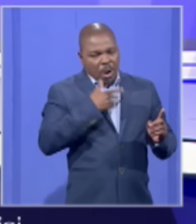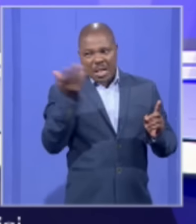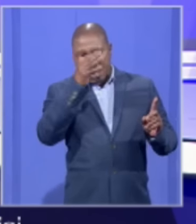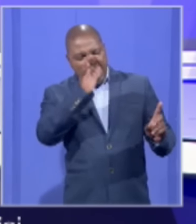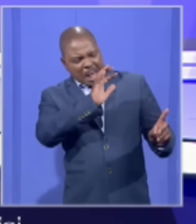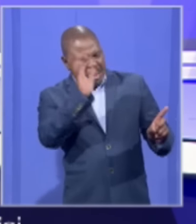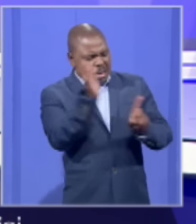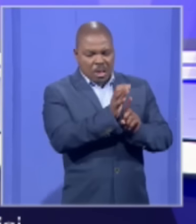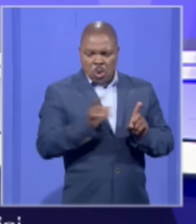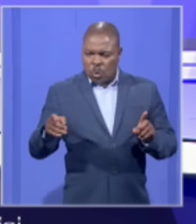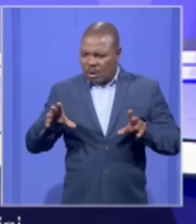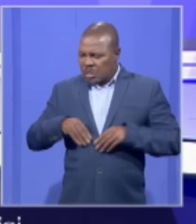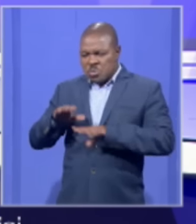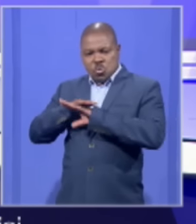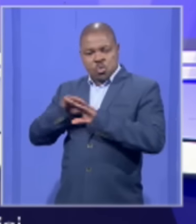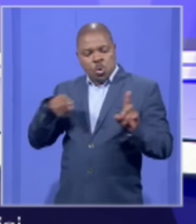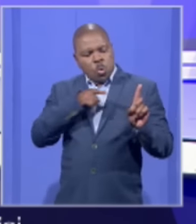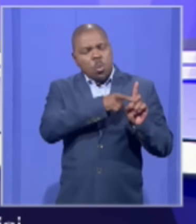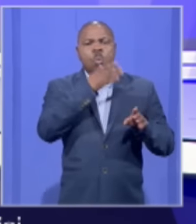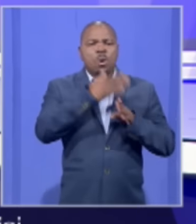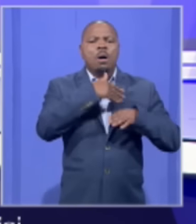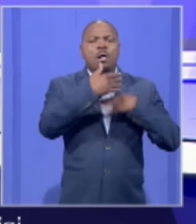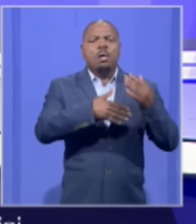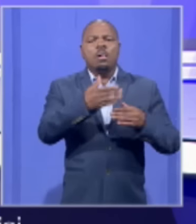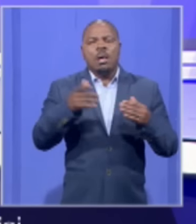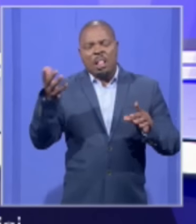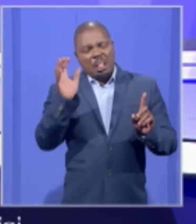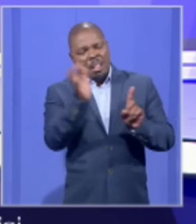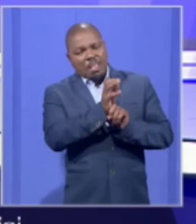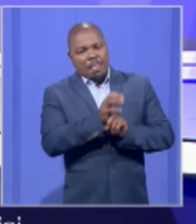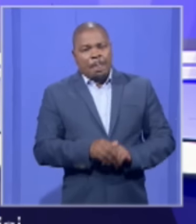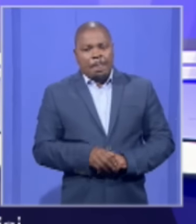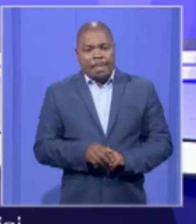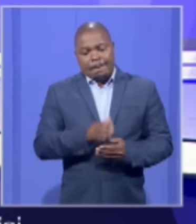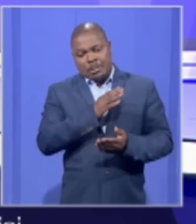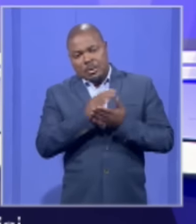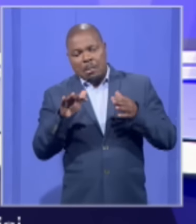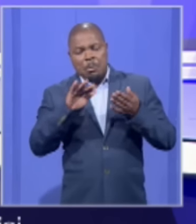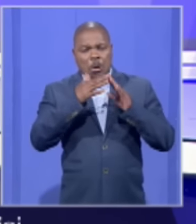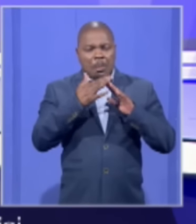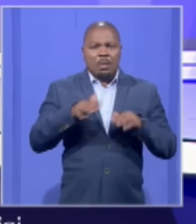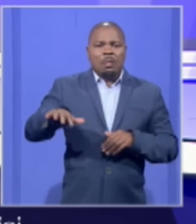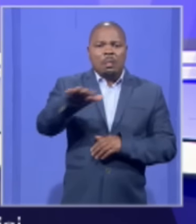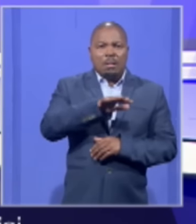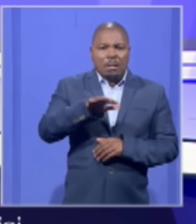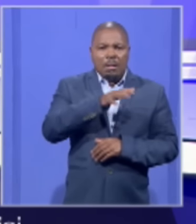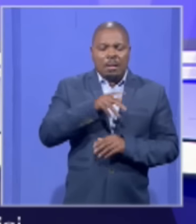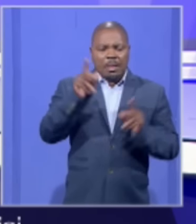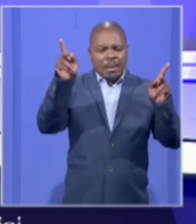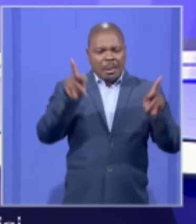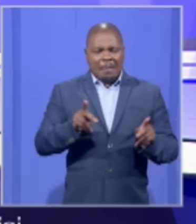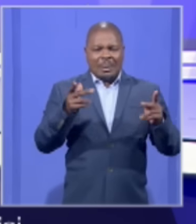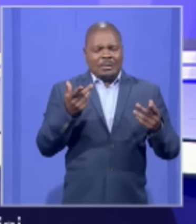ka go dira tiro ya lona. Tiragalo eo e gadilwe thata le go tlogela bangwe ba baagi kwa Beaconsfield kwa Kimberley ba tletse